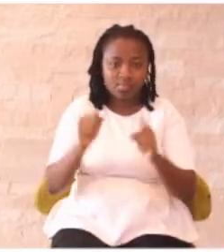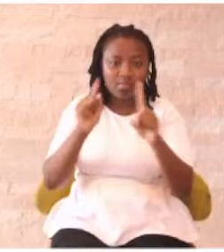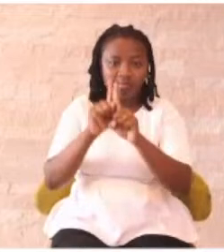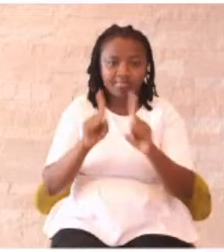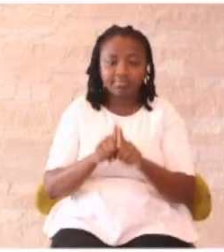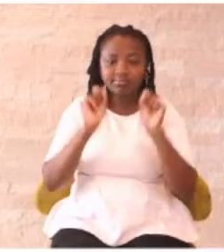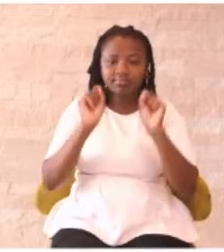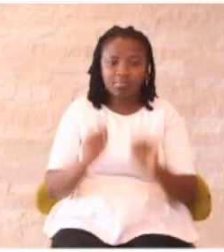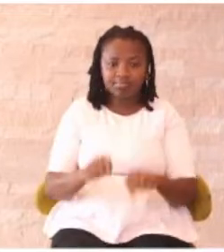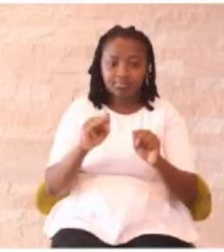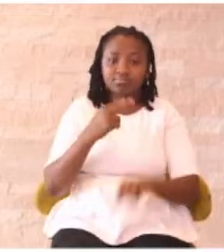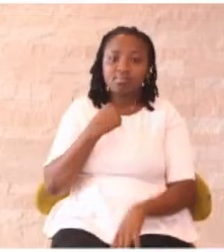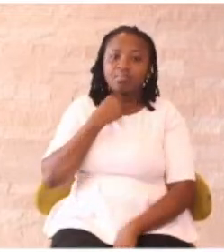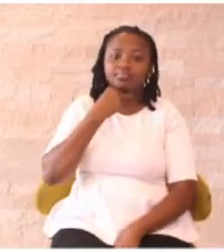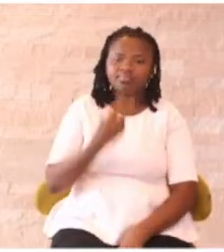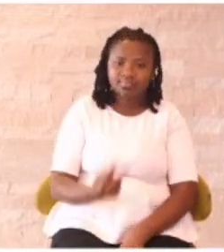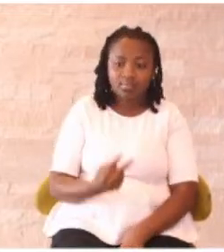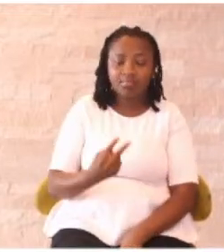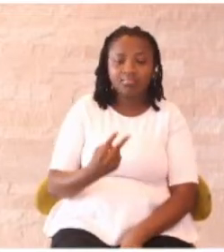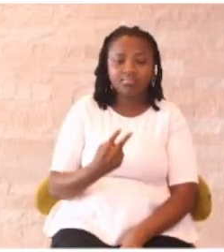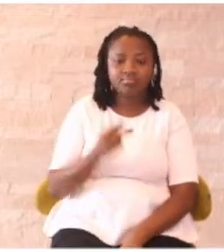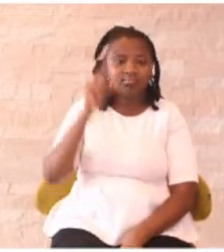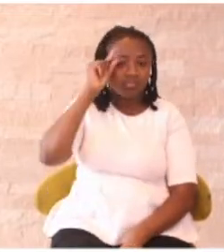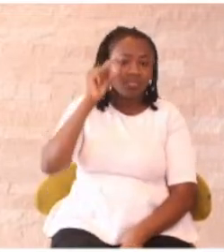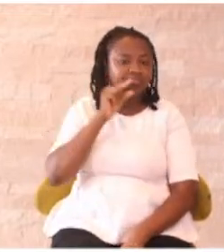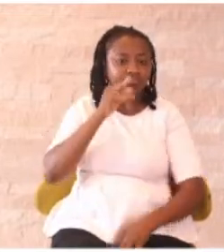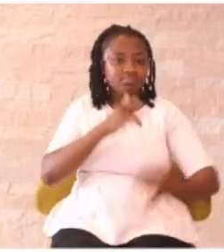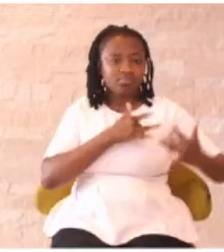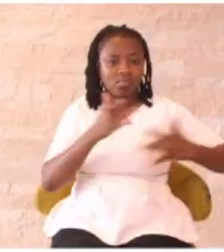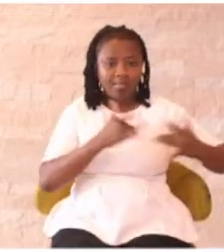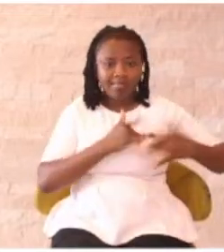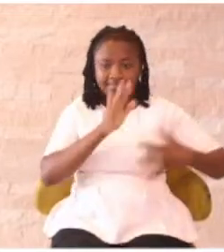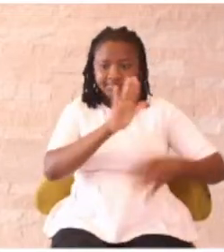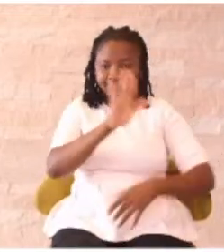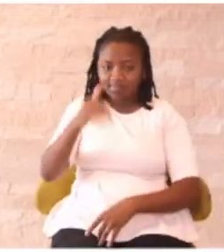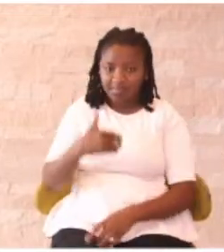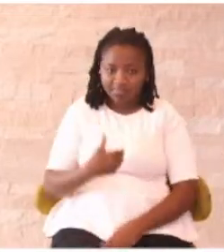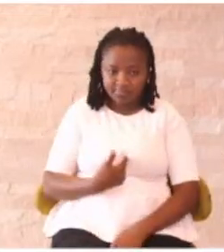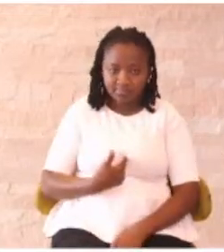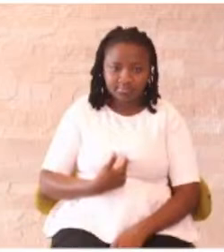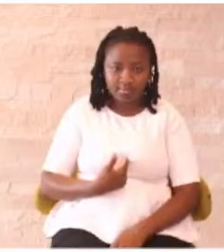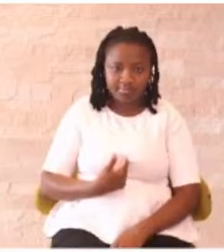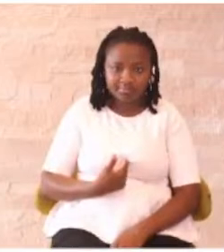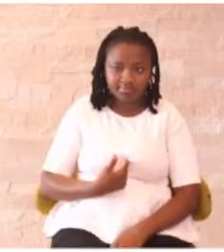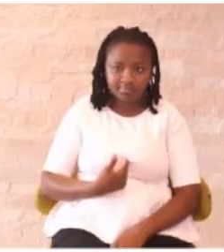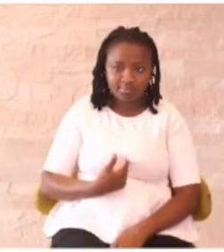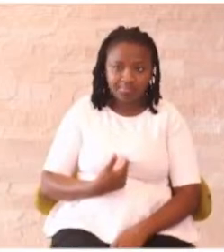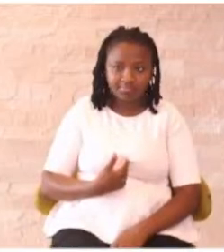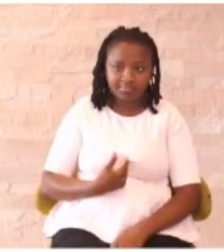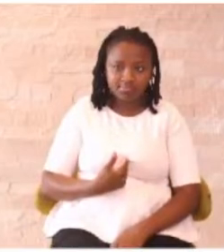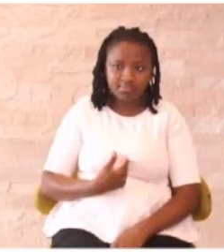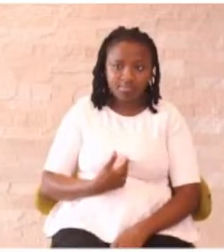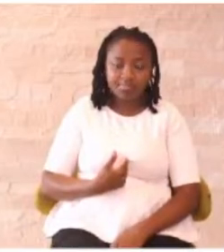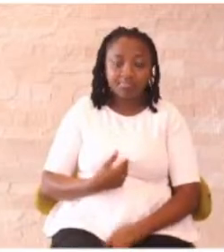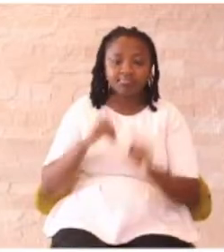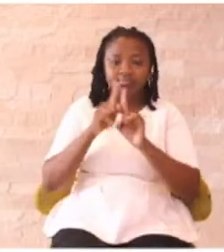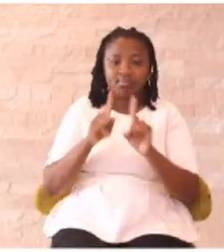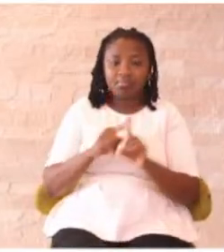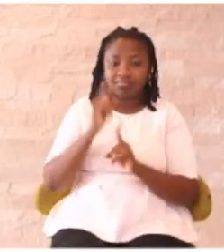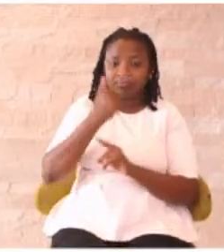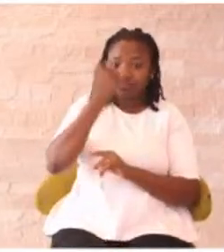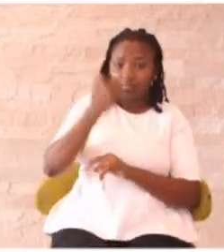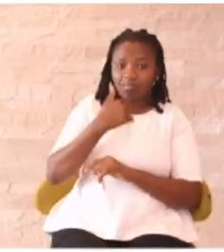to voice, the gender concerns in their various spaces. Again, because of the